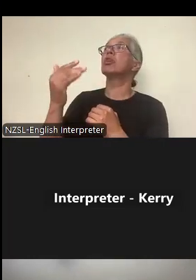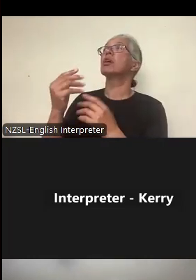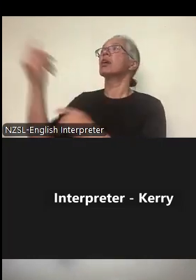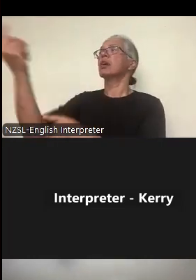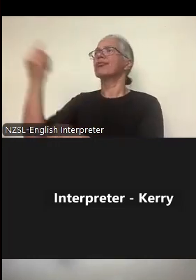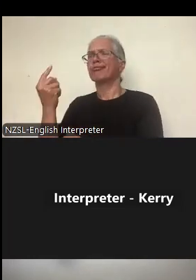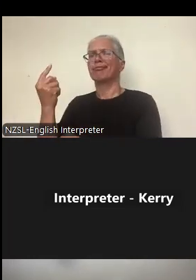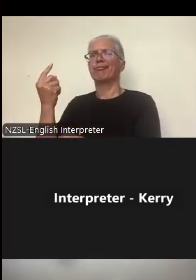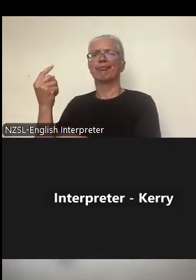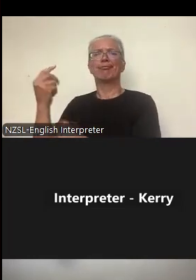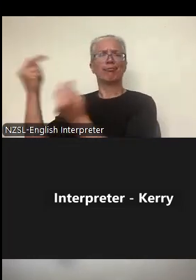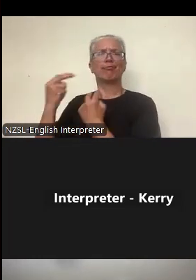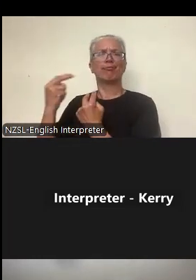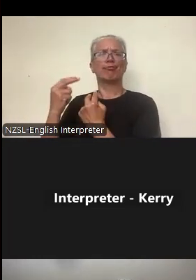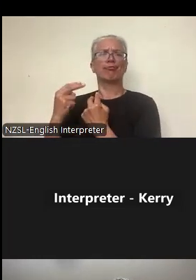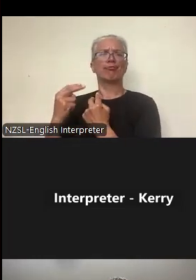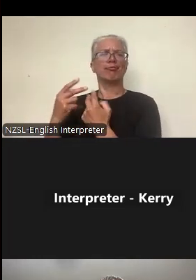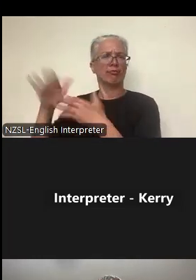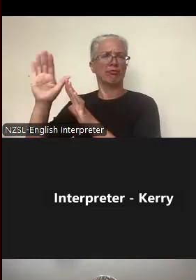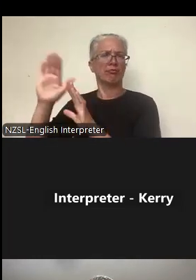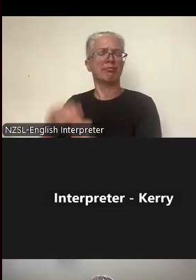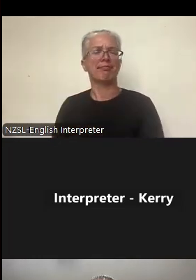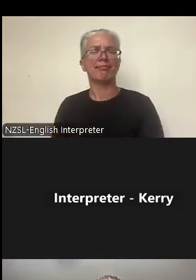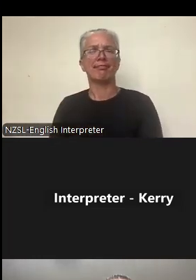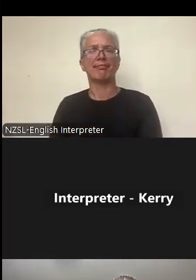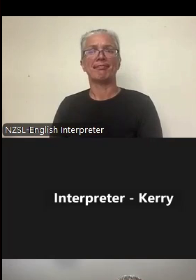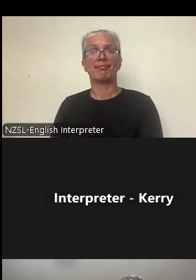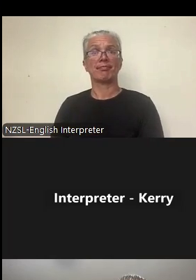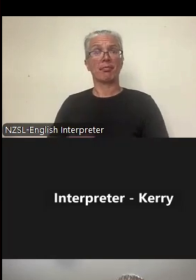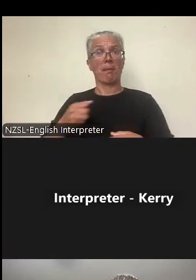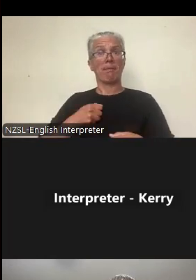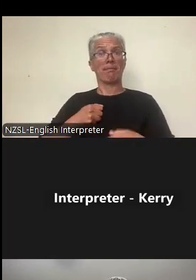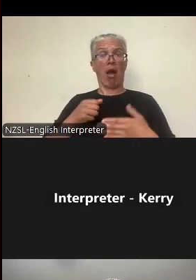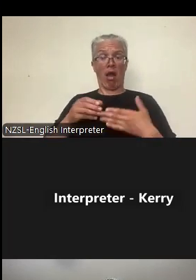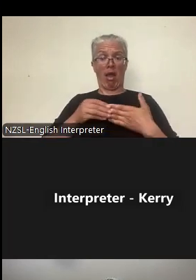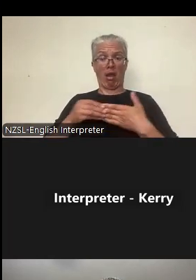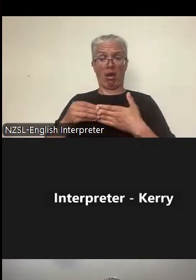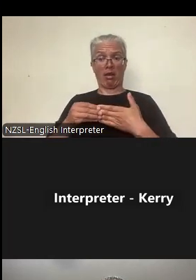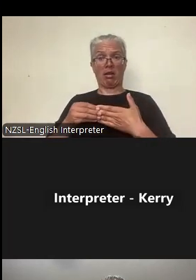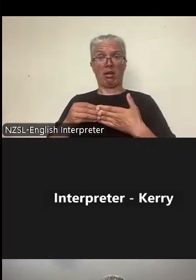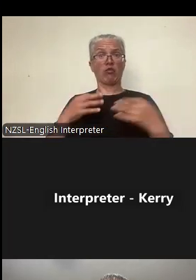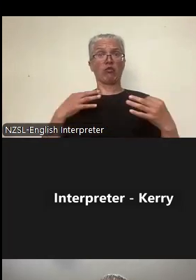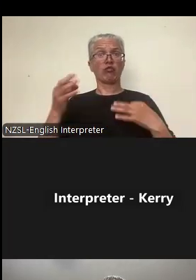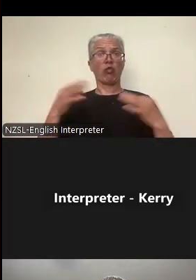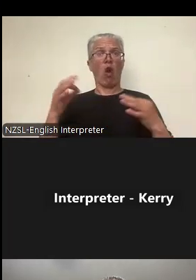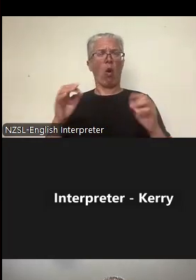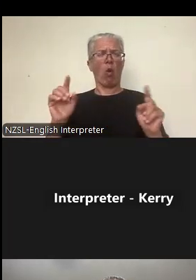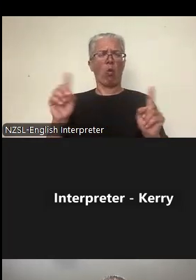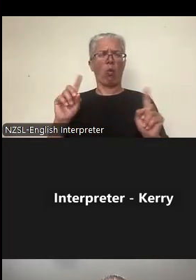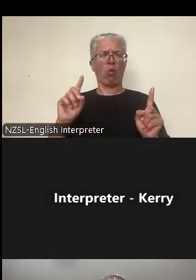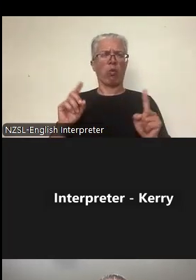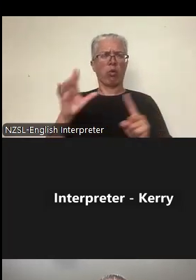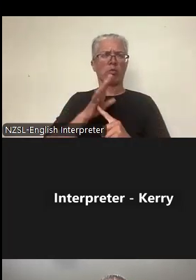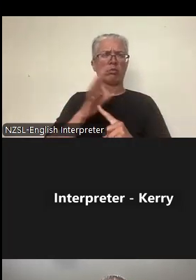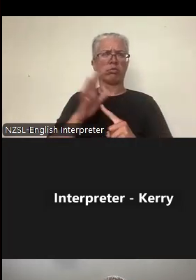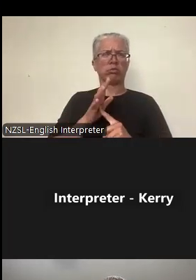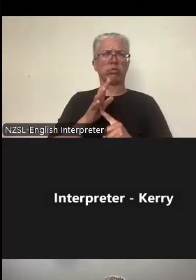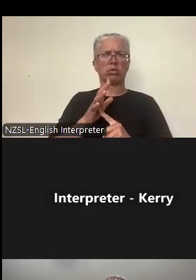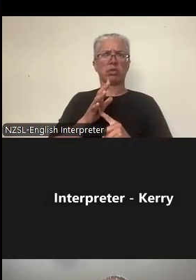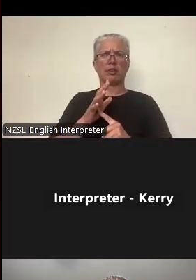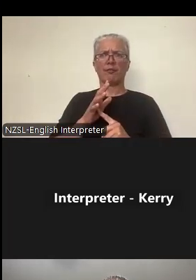So for me as a leader, what is my key role in leading and supporting change for impacting